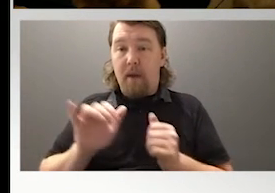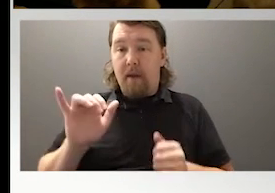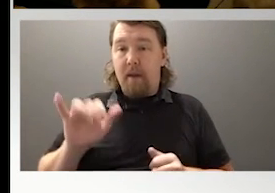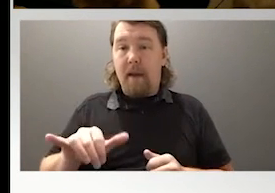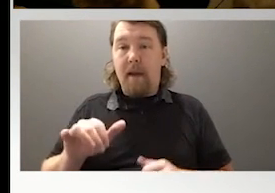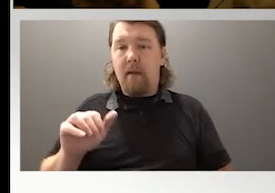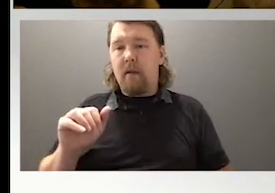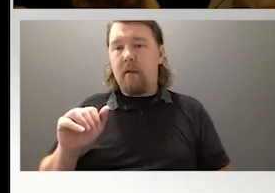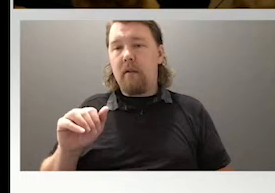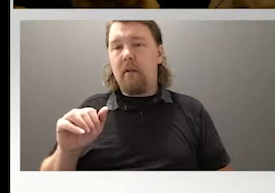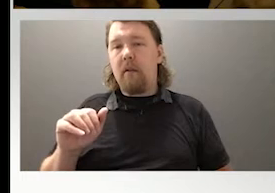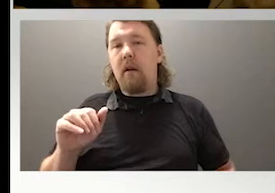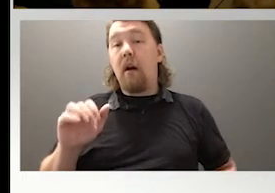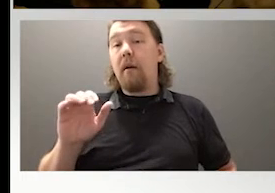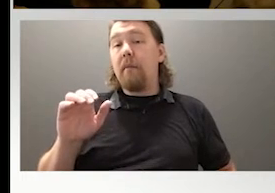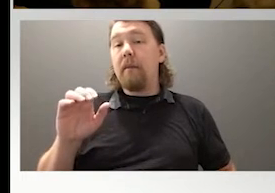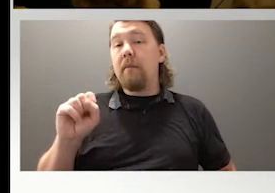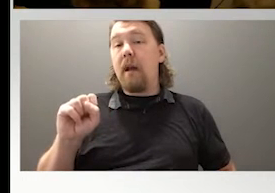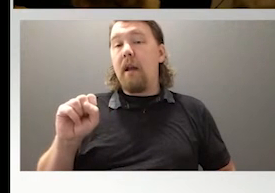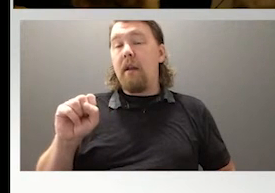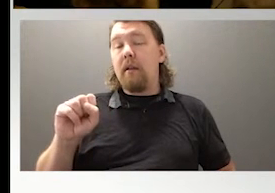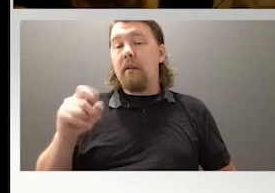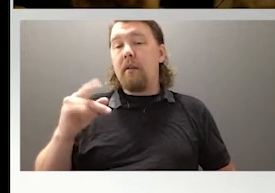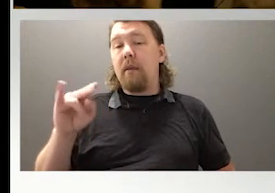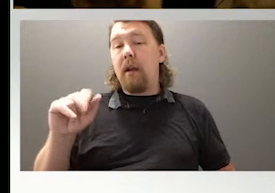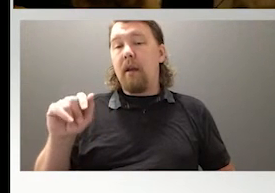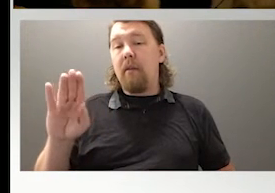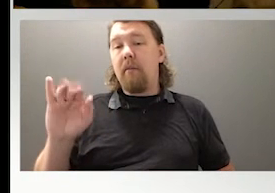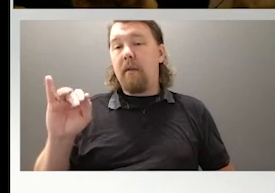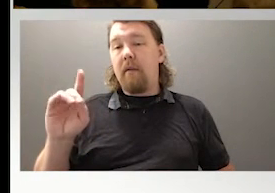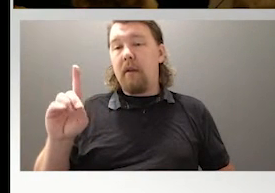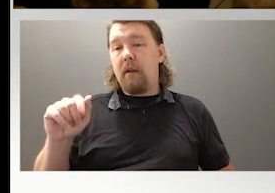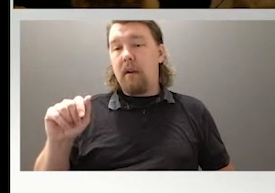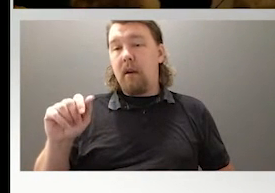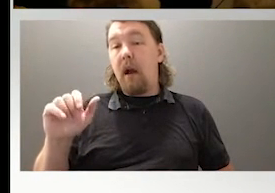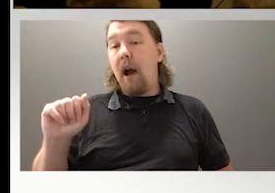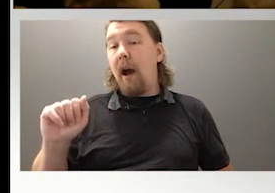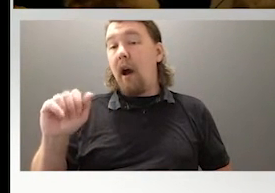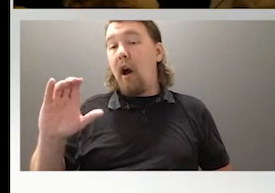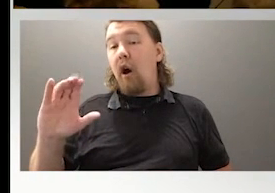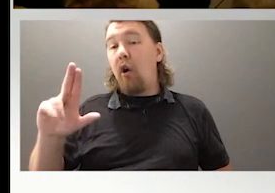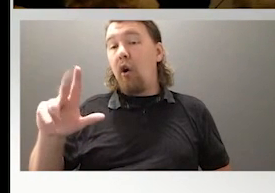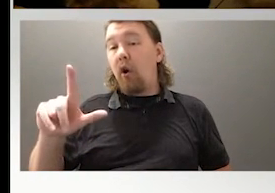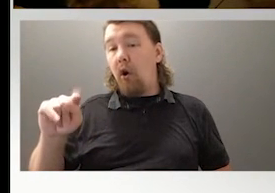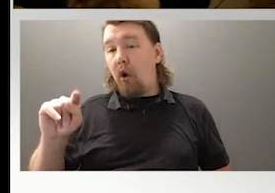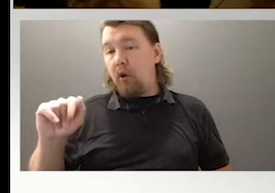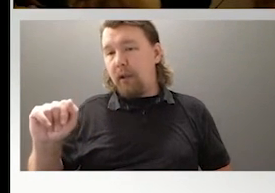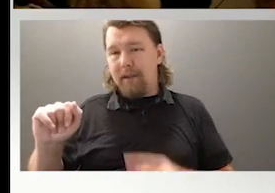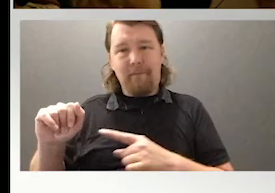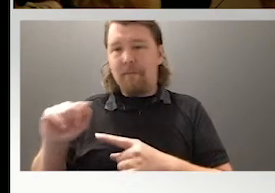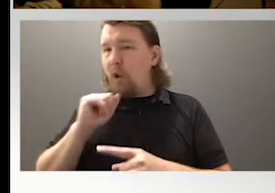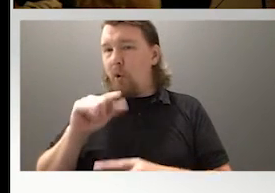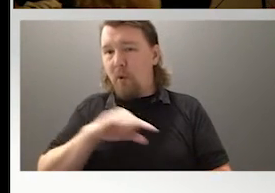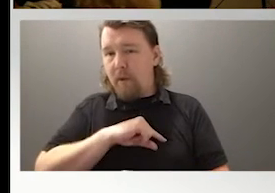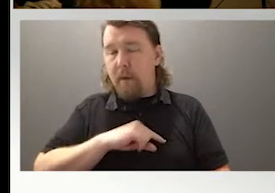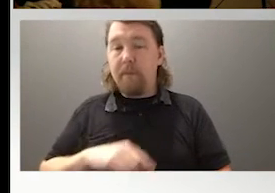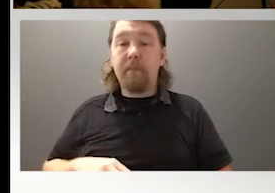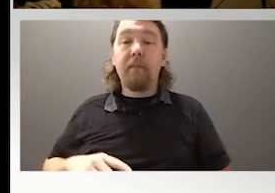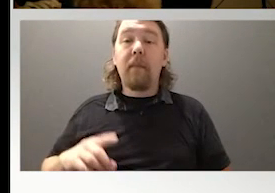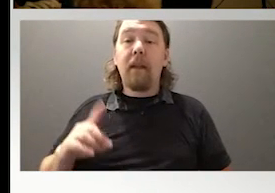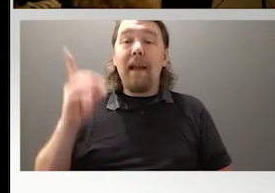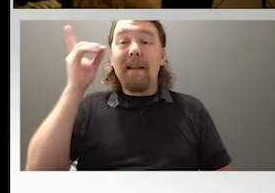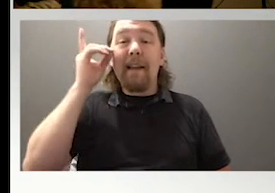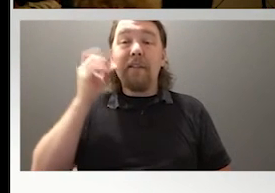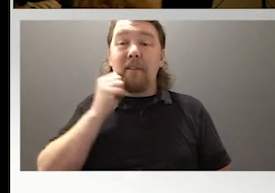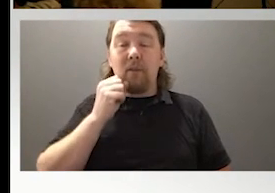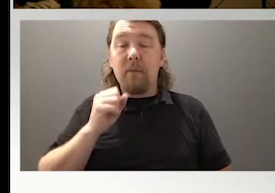occulta are not eligible to receive services from APD. Down syndrome means a